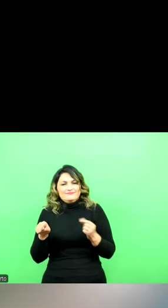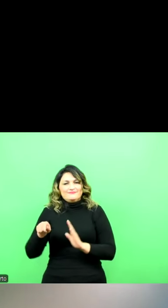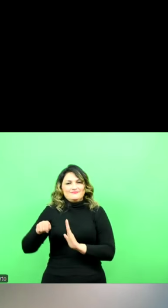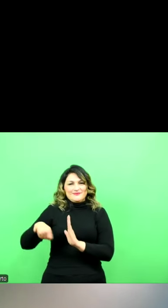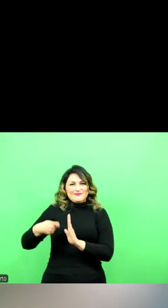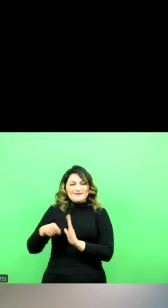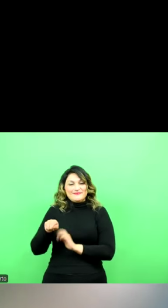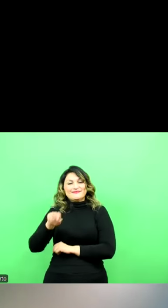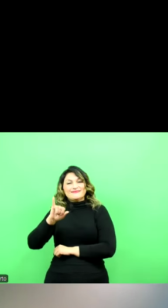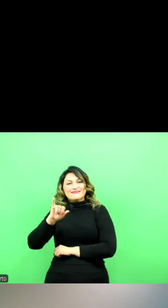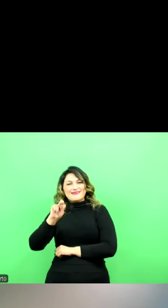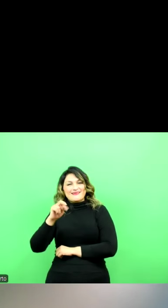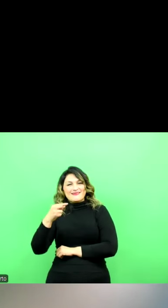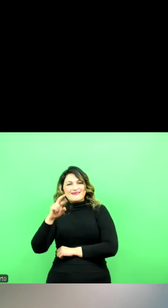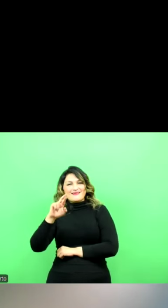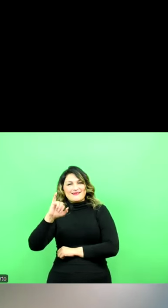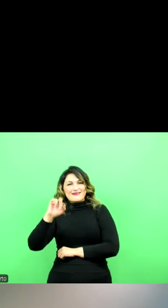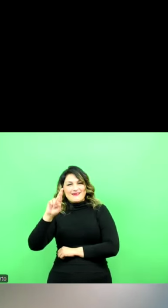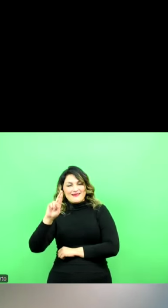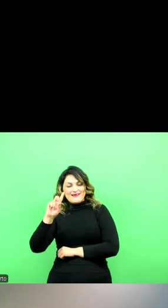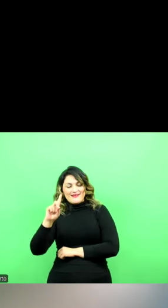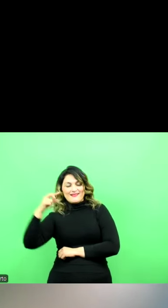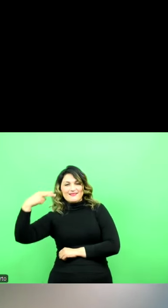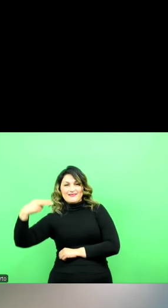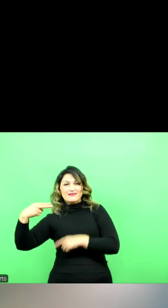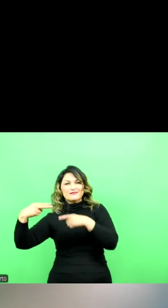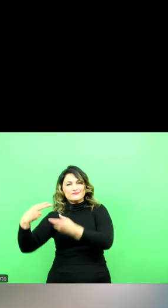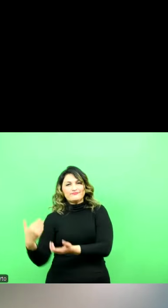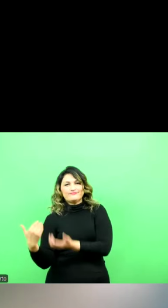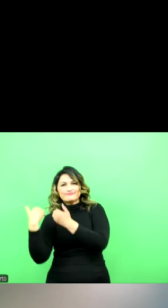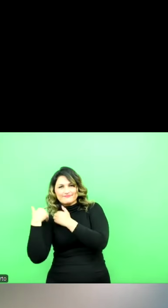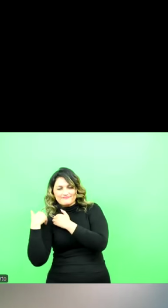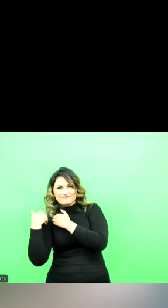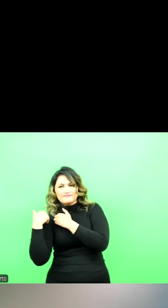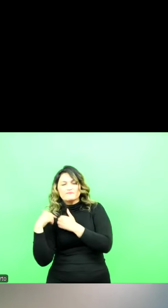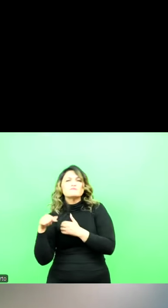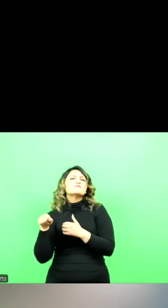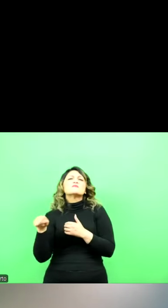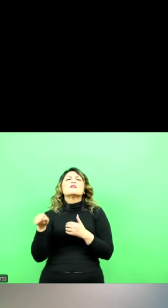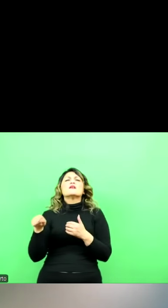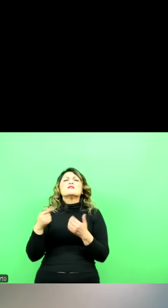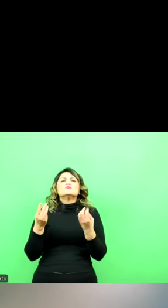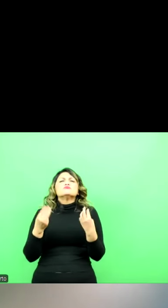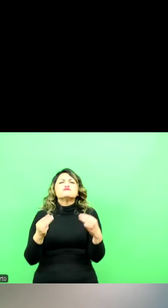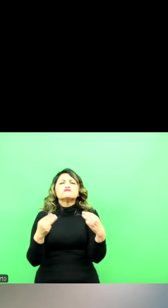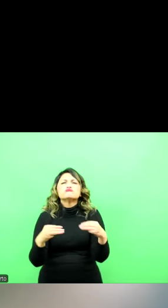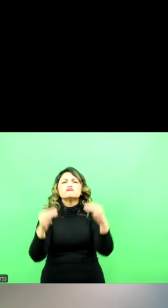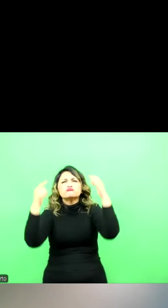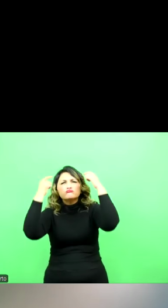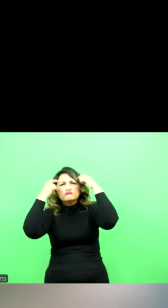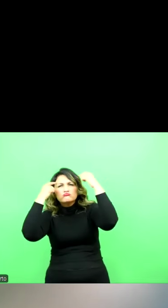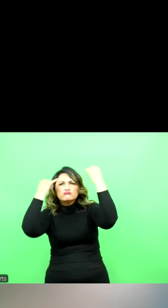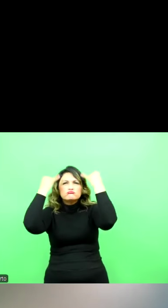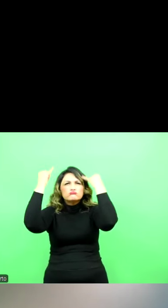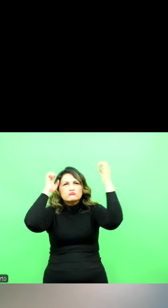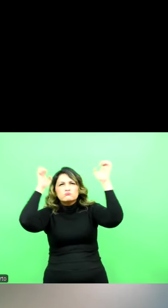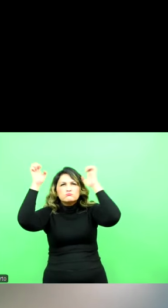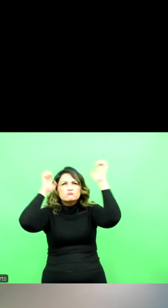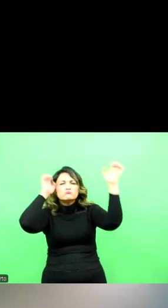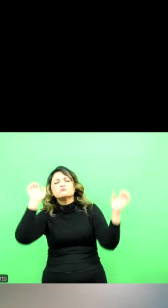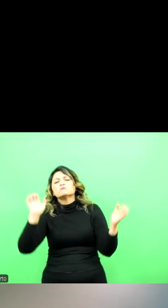methodology behind INGRID-H focuses on 5 aspects and covers 13 specific actions. First,